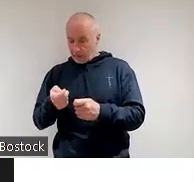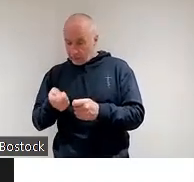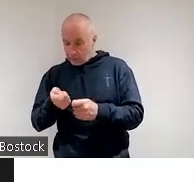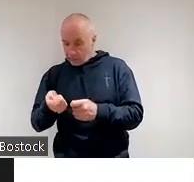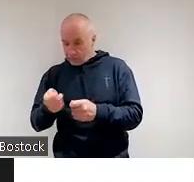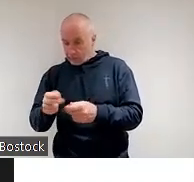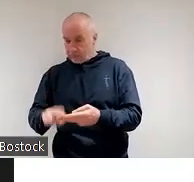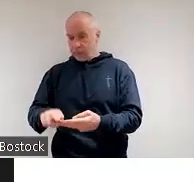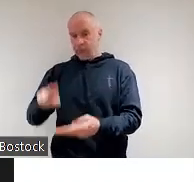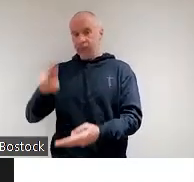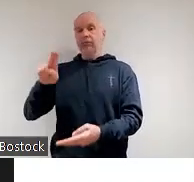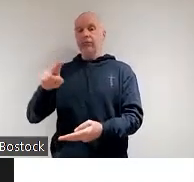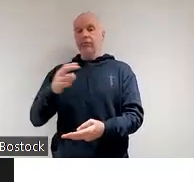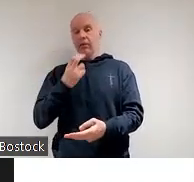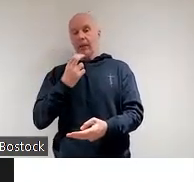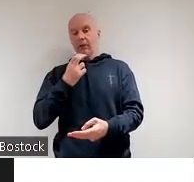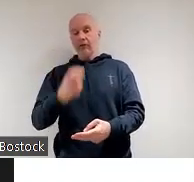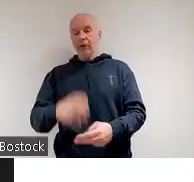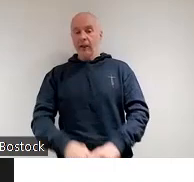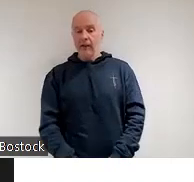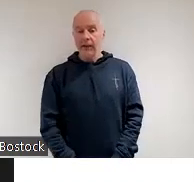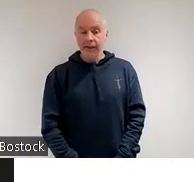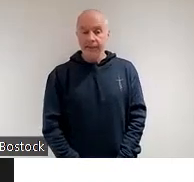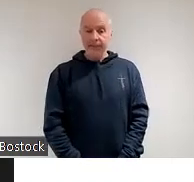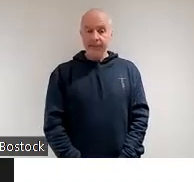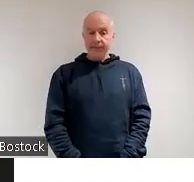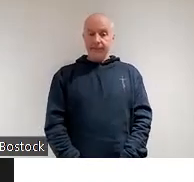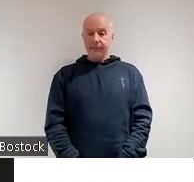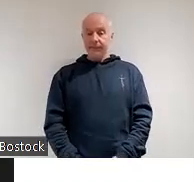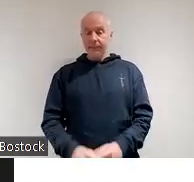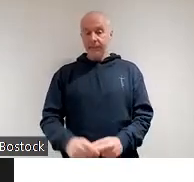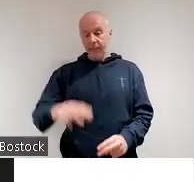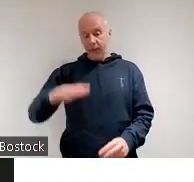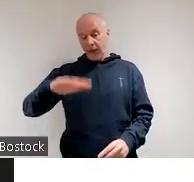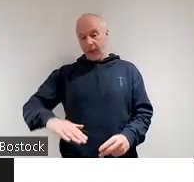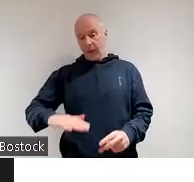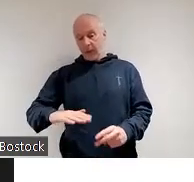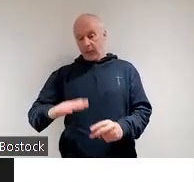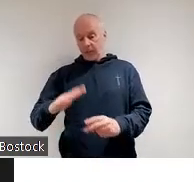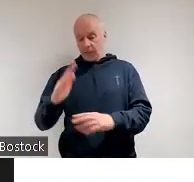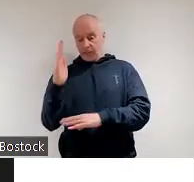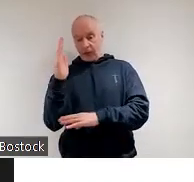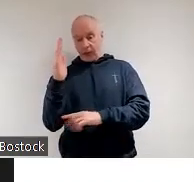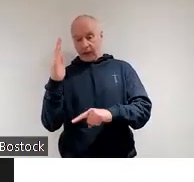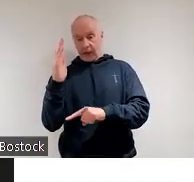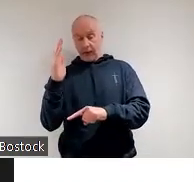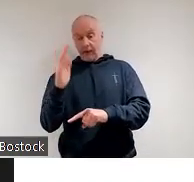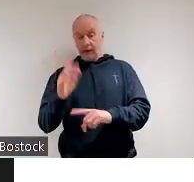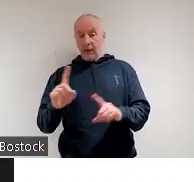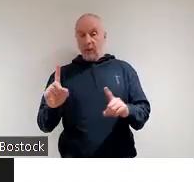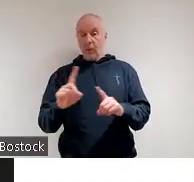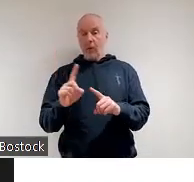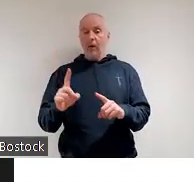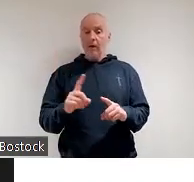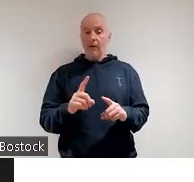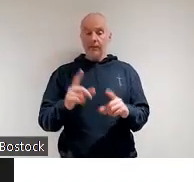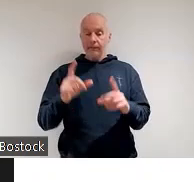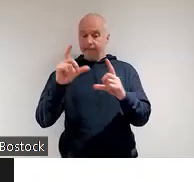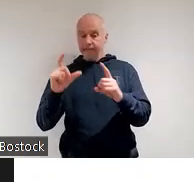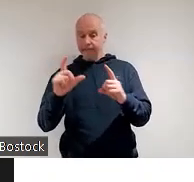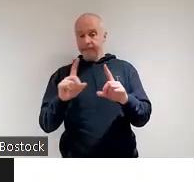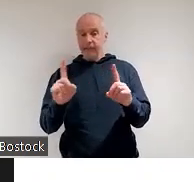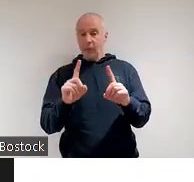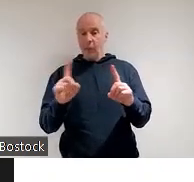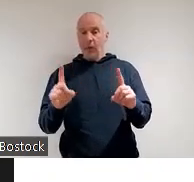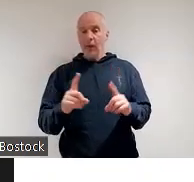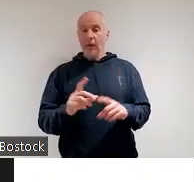later on. And then you can see on the bottom right corner is one of the typical pictures about the